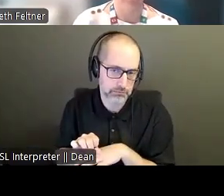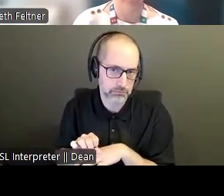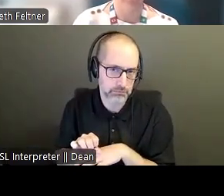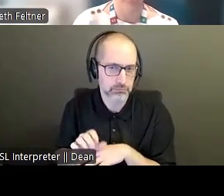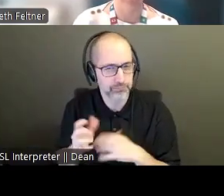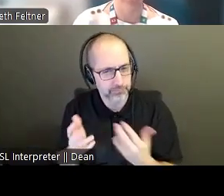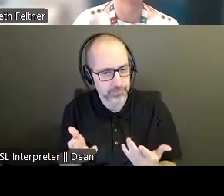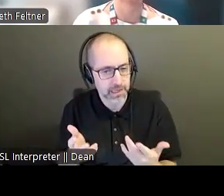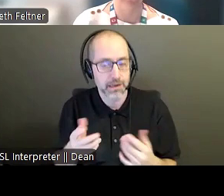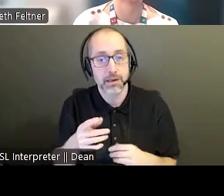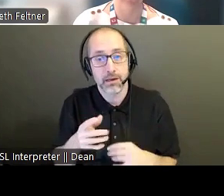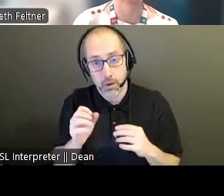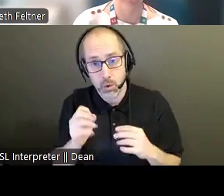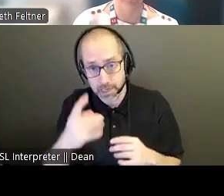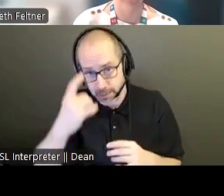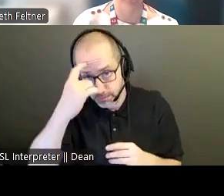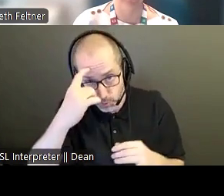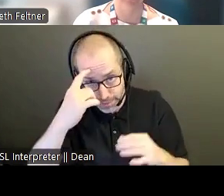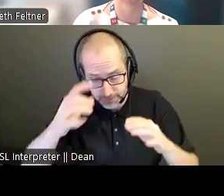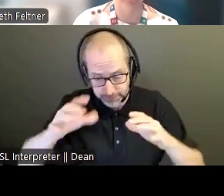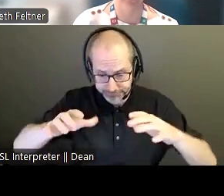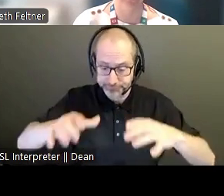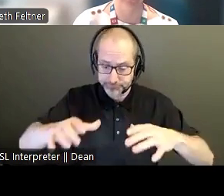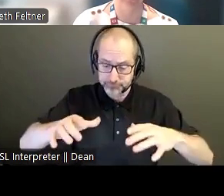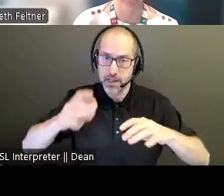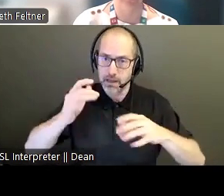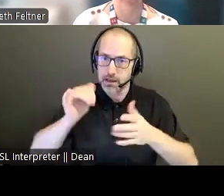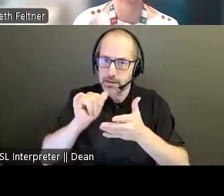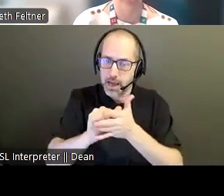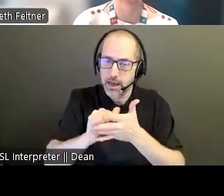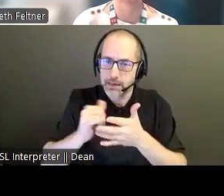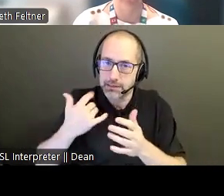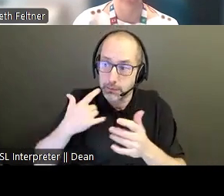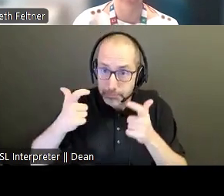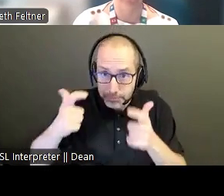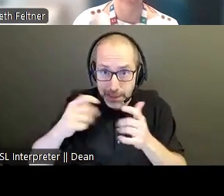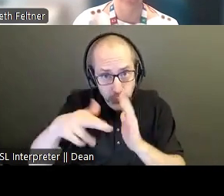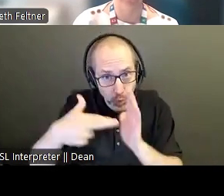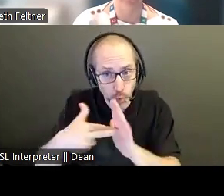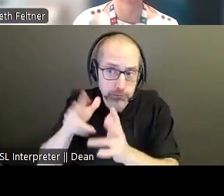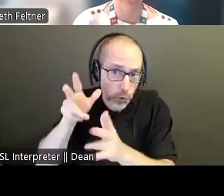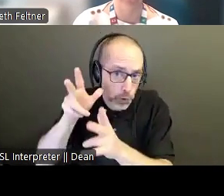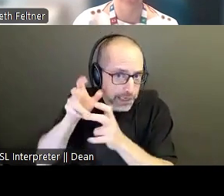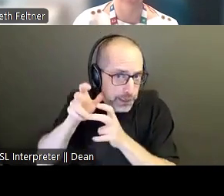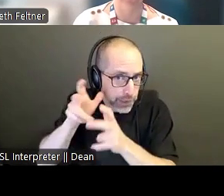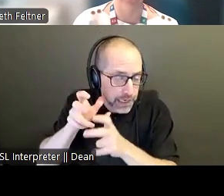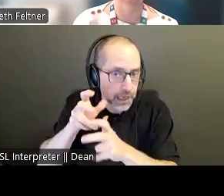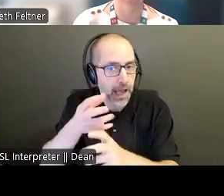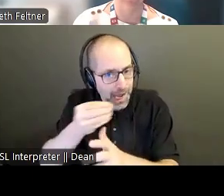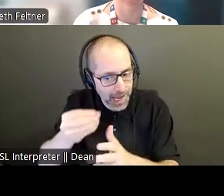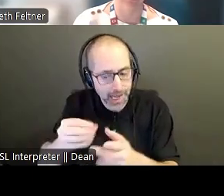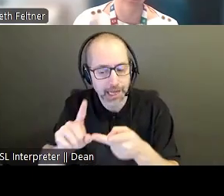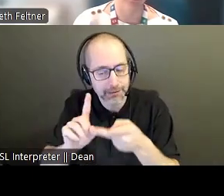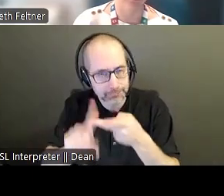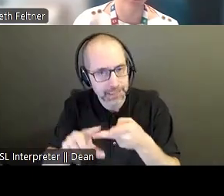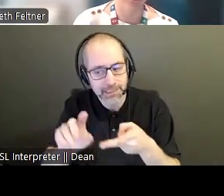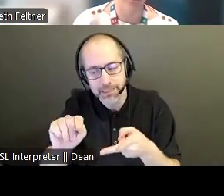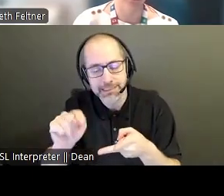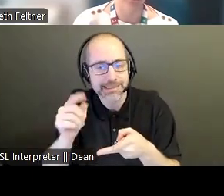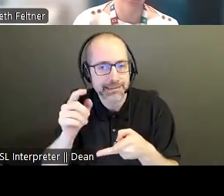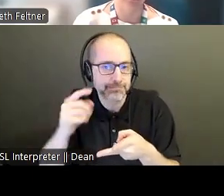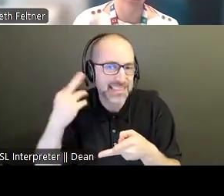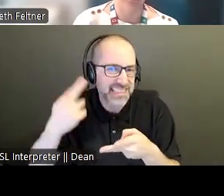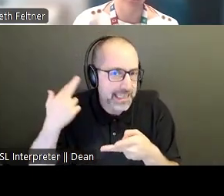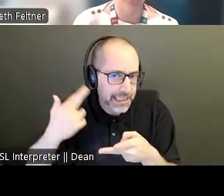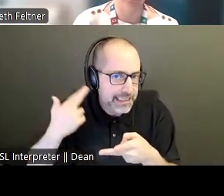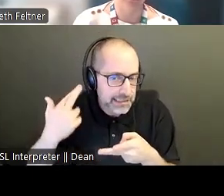Because the brain, it plays a big role in hearing, it plays a big role in tinnitus too. So when we have a hearing loss and